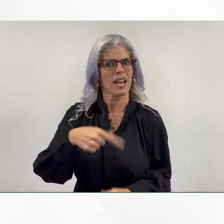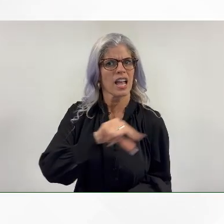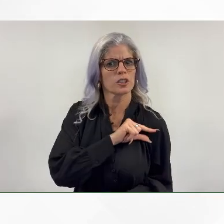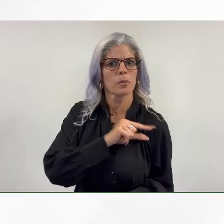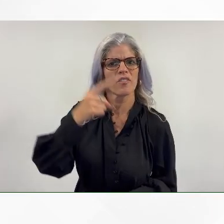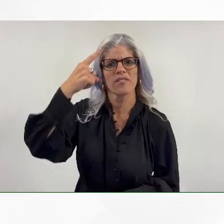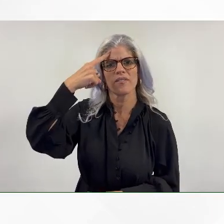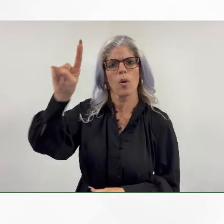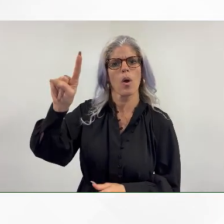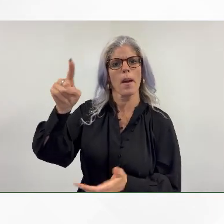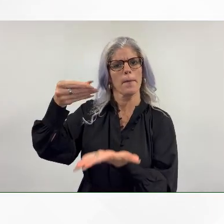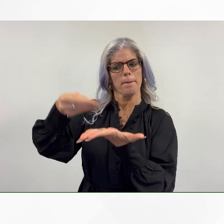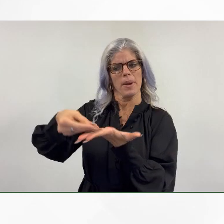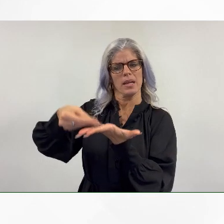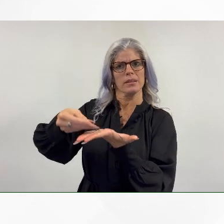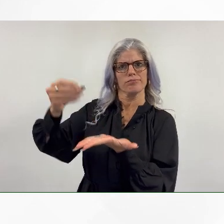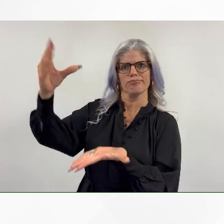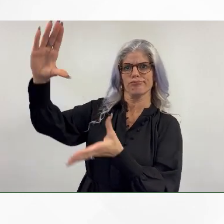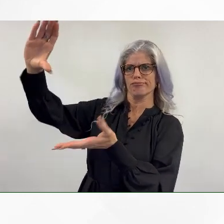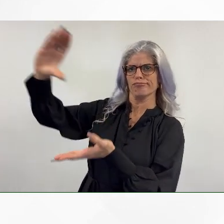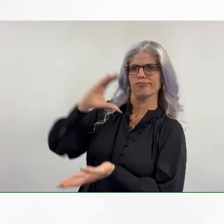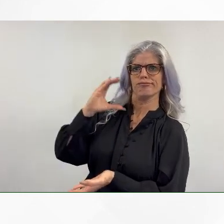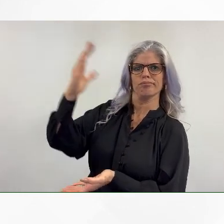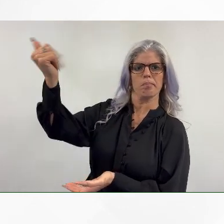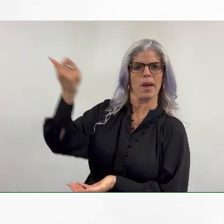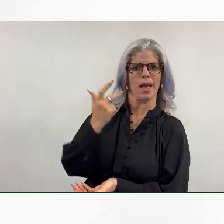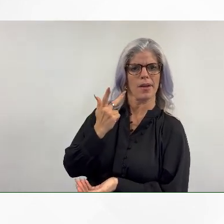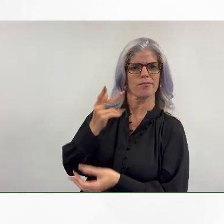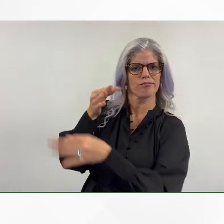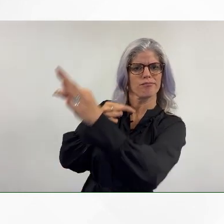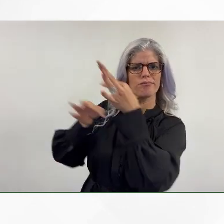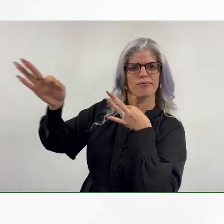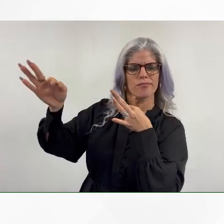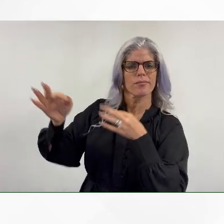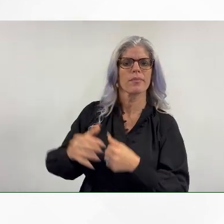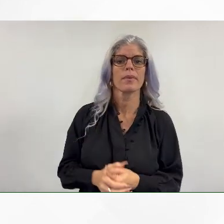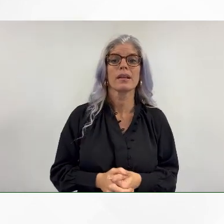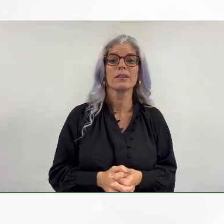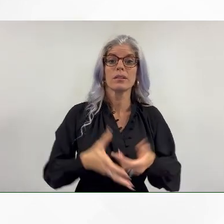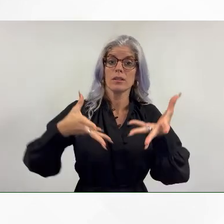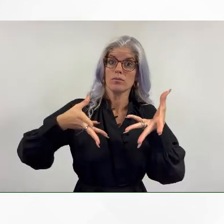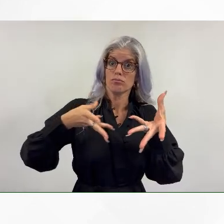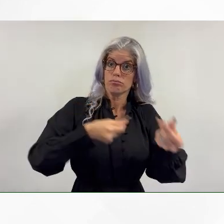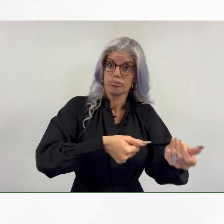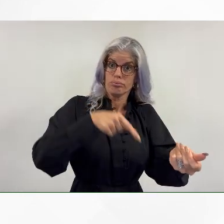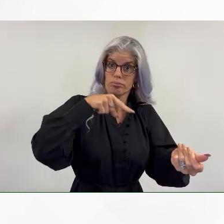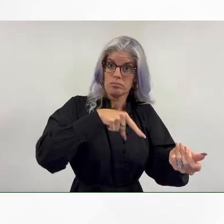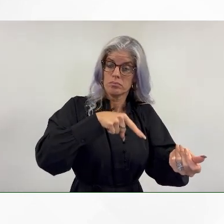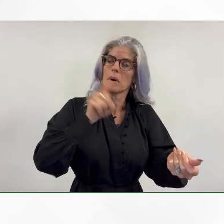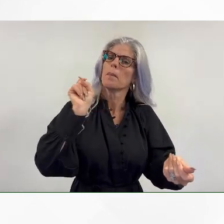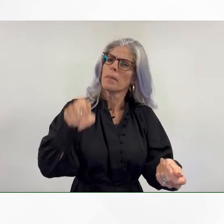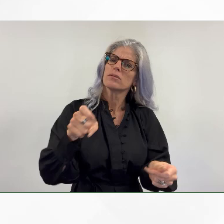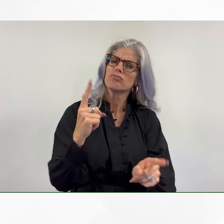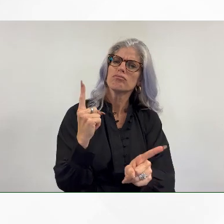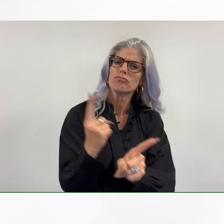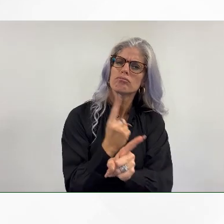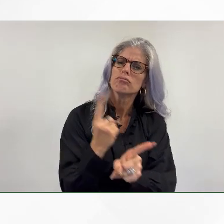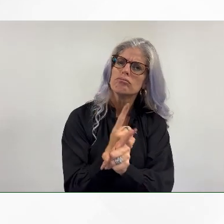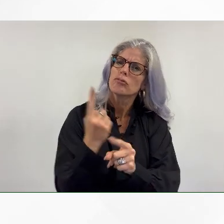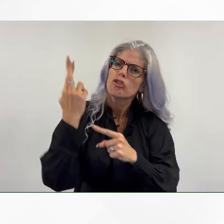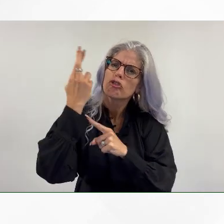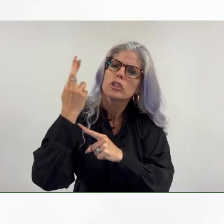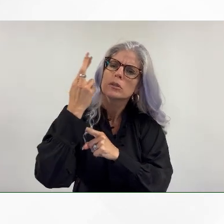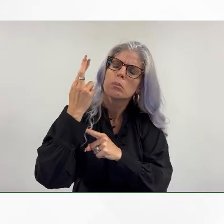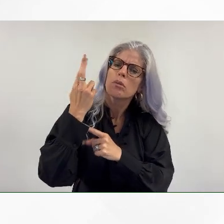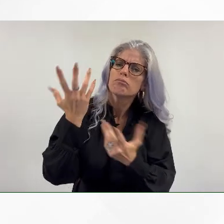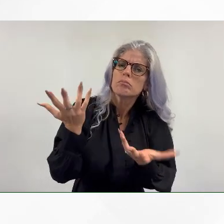To be eligible for reimbursement, the cost must be reasonable and necessary to accomplish eligible work. The cost must be authorized